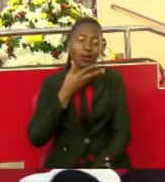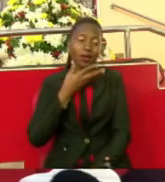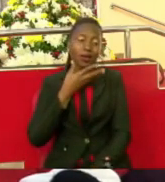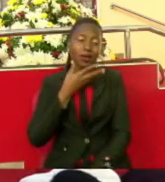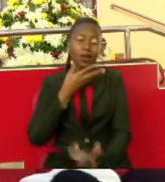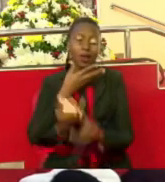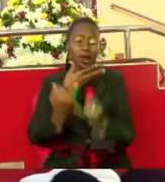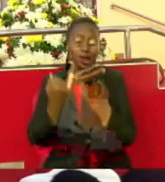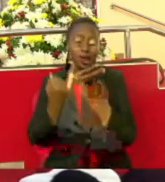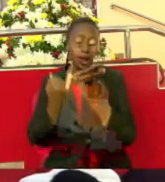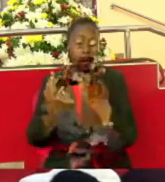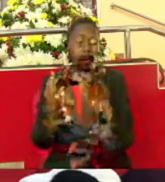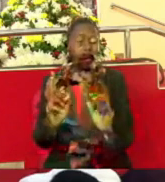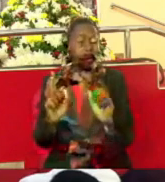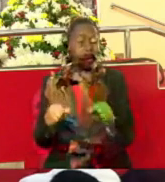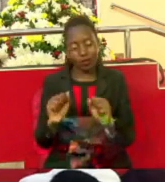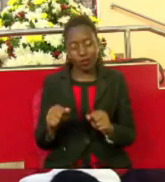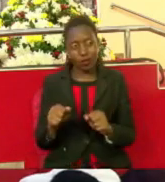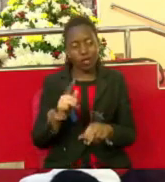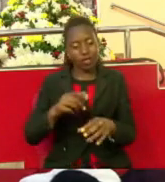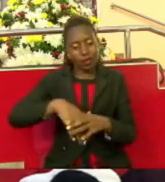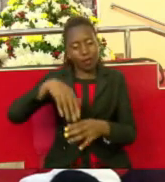that he could when he came out of jail.